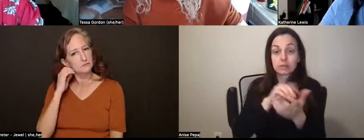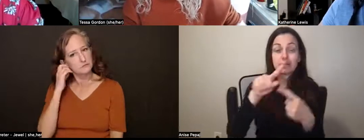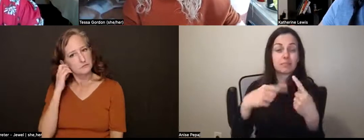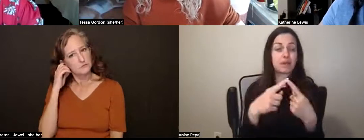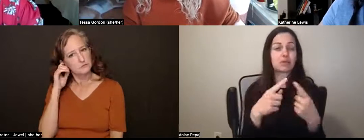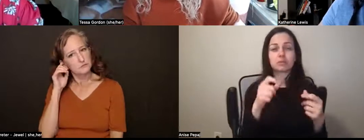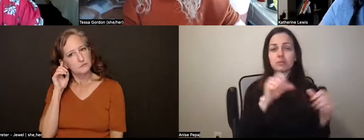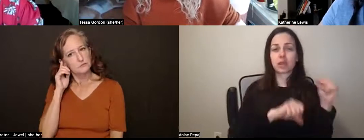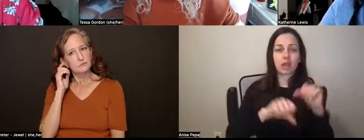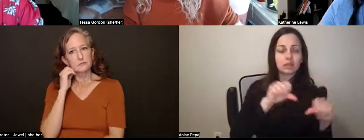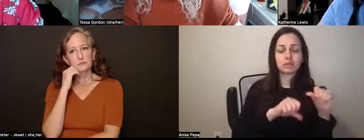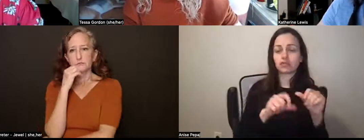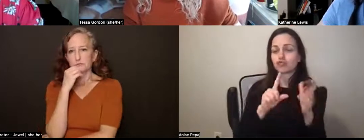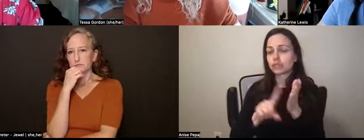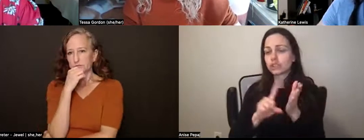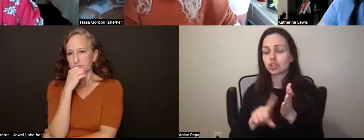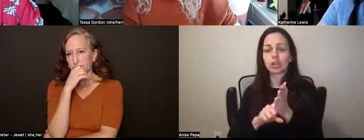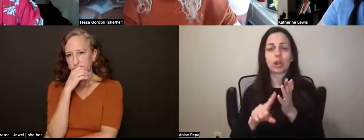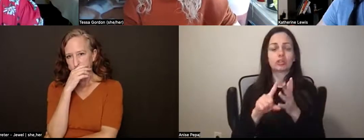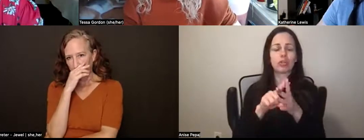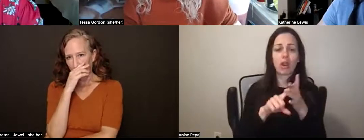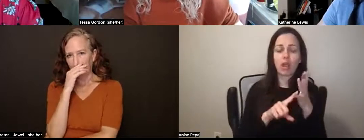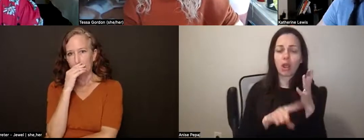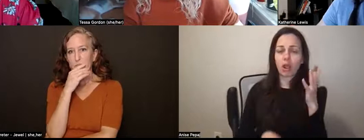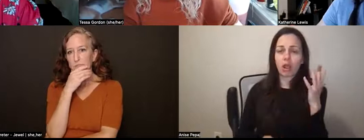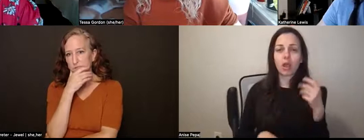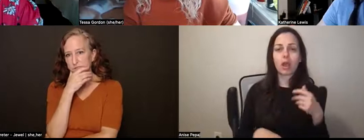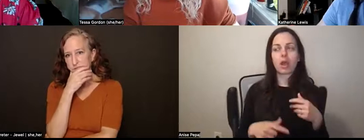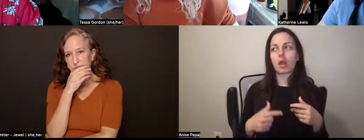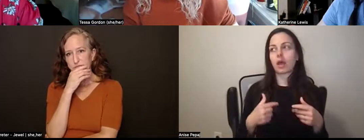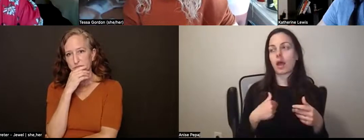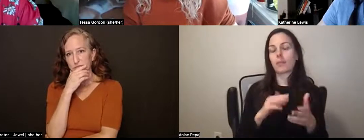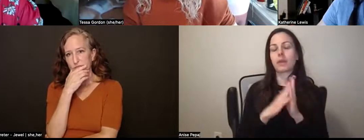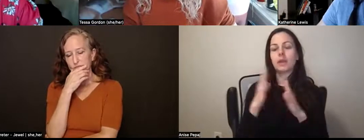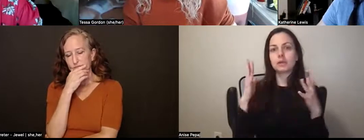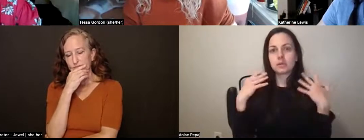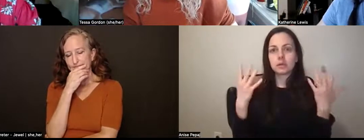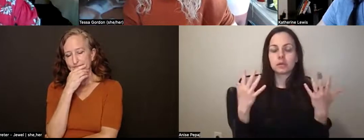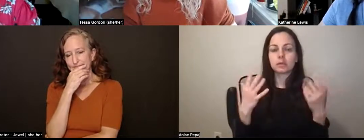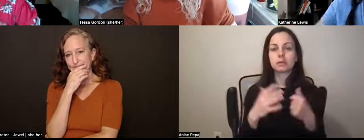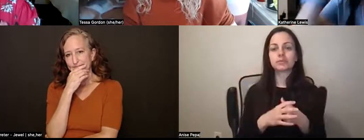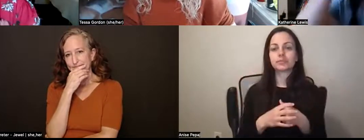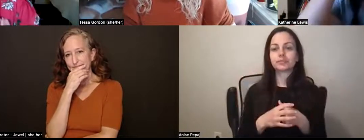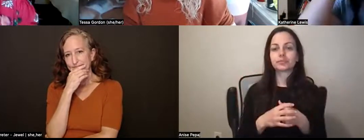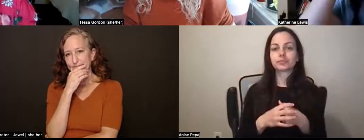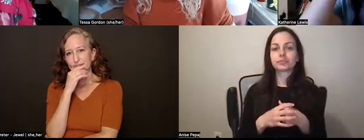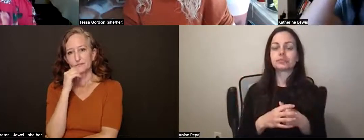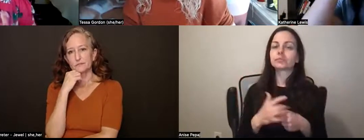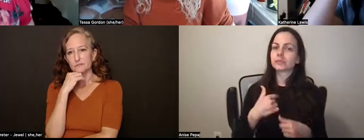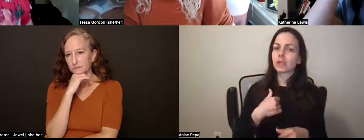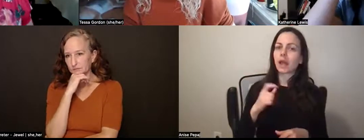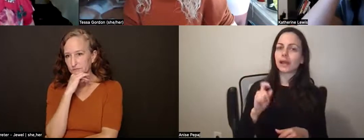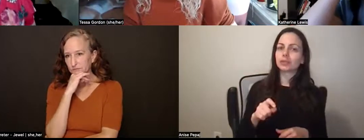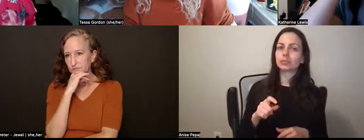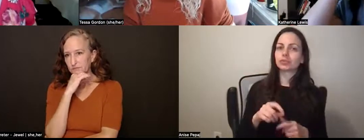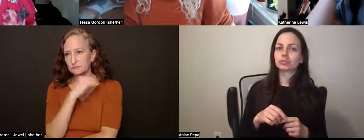and research, and I was really driving myself mad, if I could say that. And I had to really, and it just